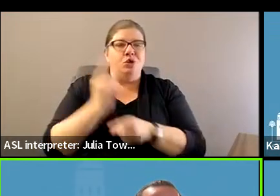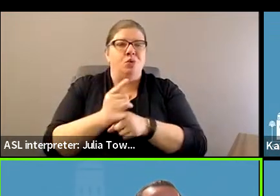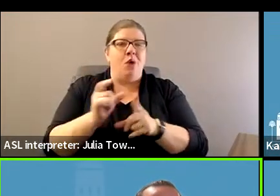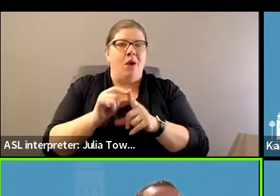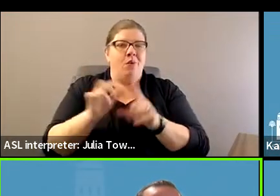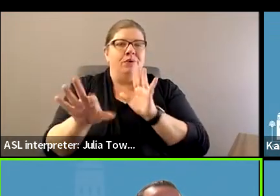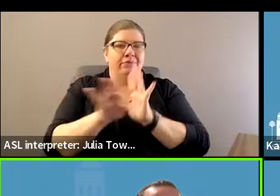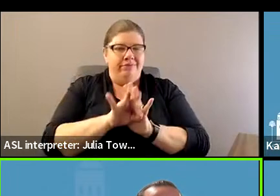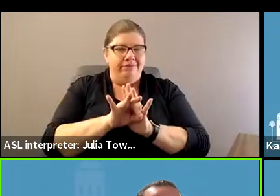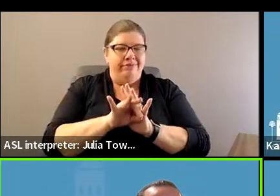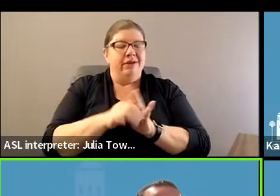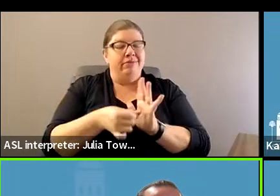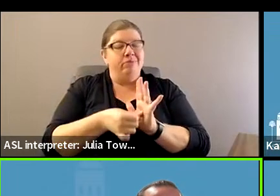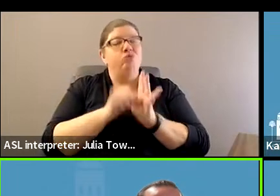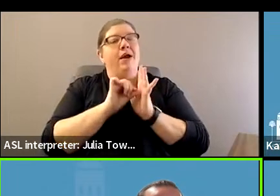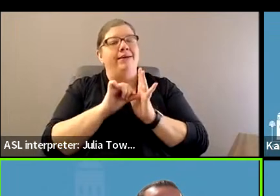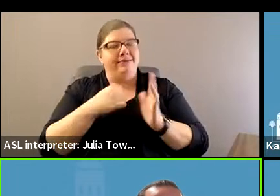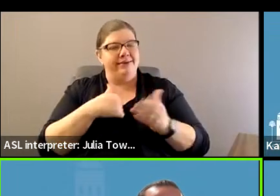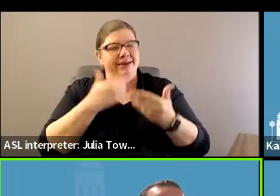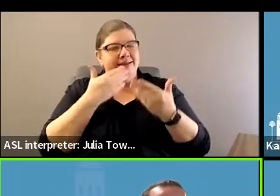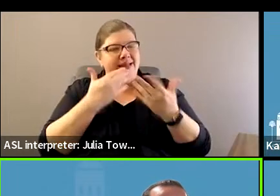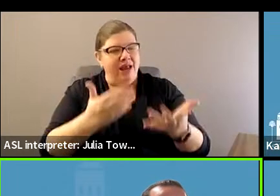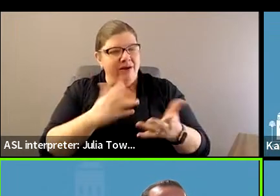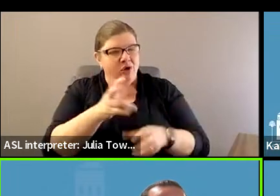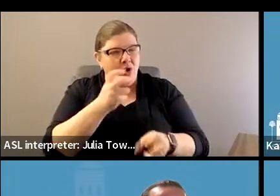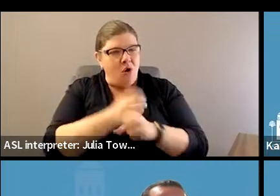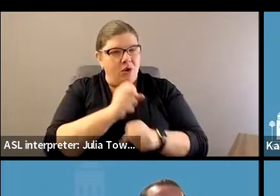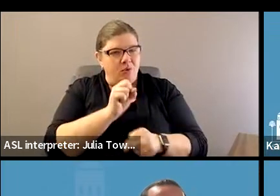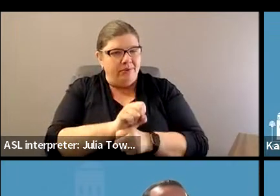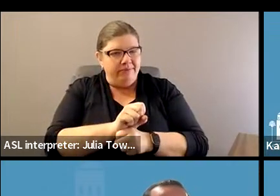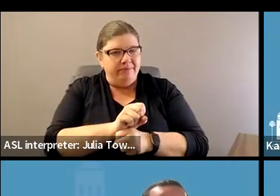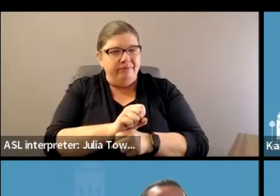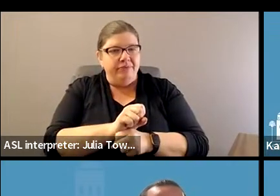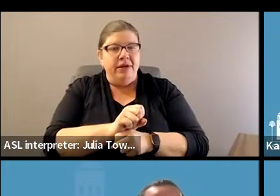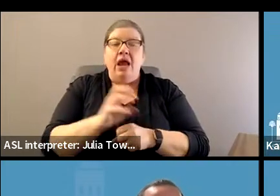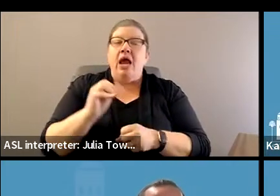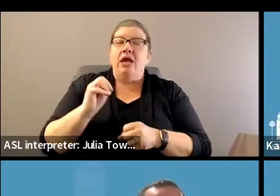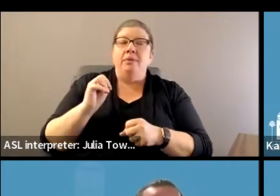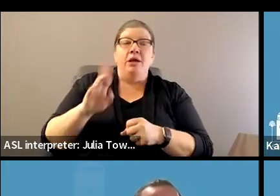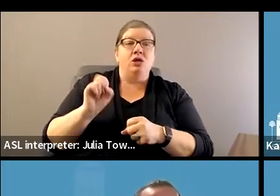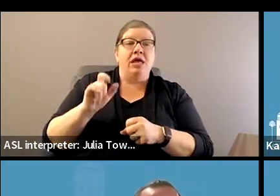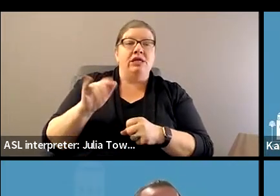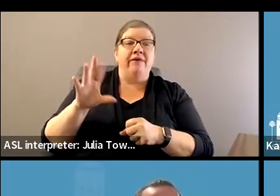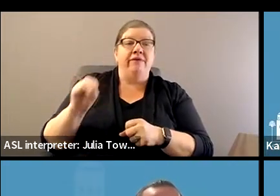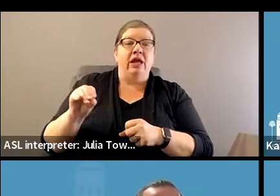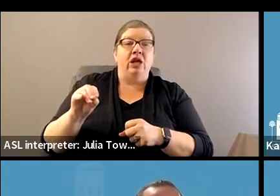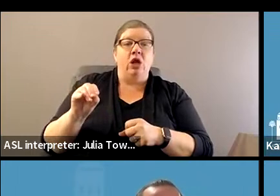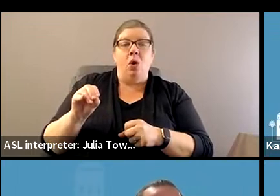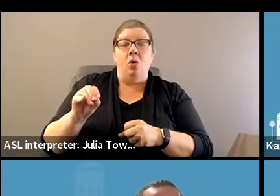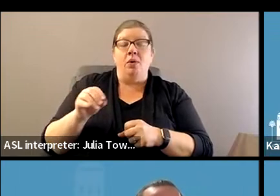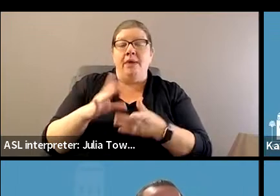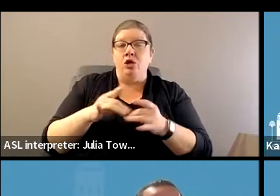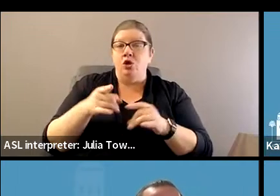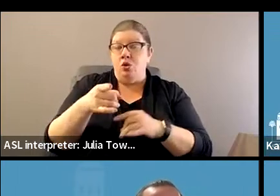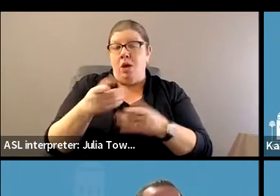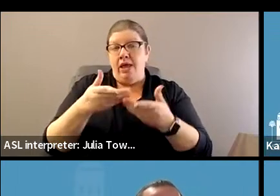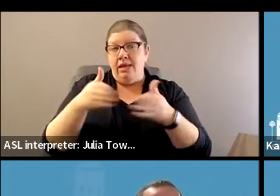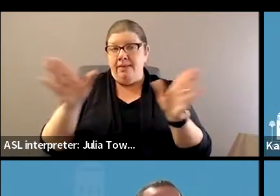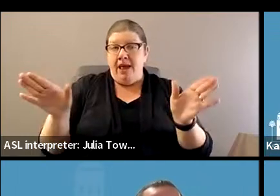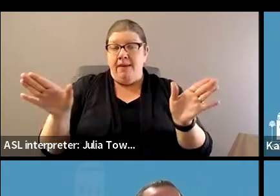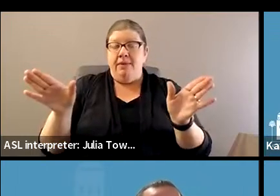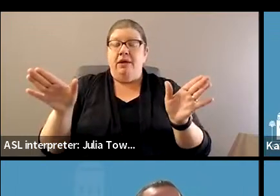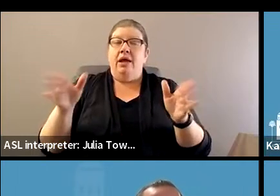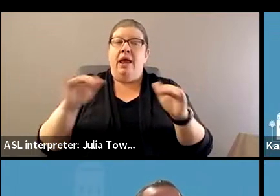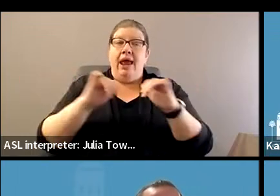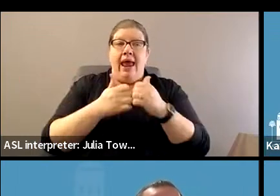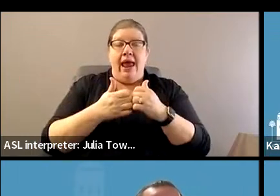So I'm very impressed. Thank you so much for all of your hard work. Yeah. And Mr. Escobedo, just to mention one thing, to you and to the public, is the way